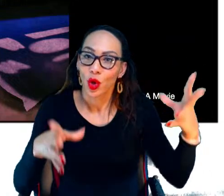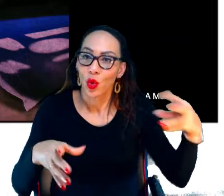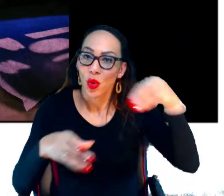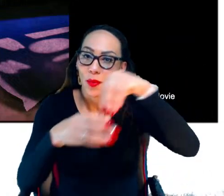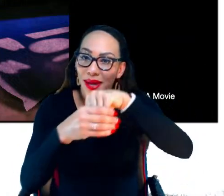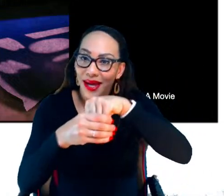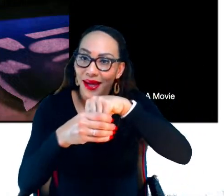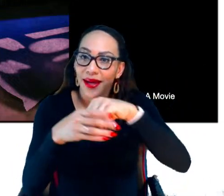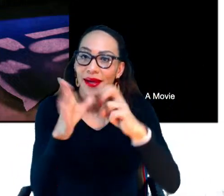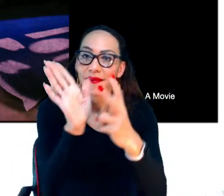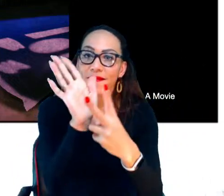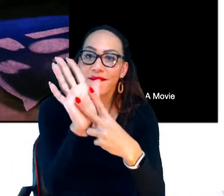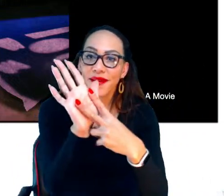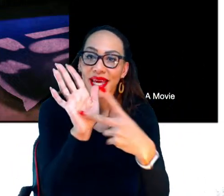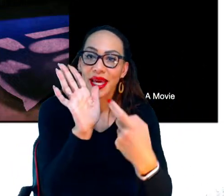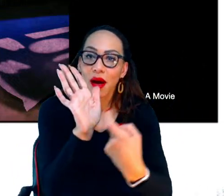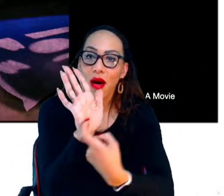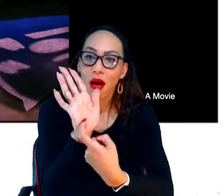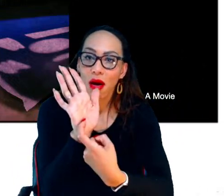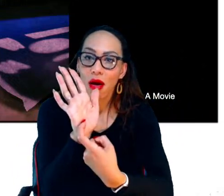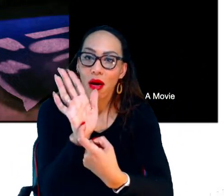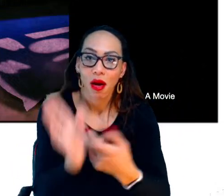that.